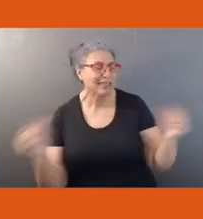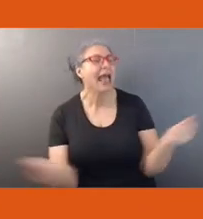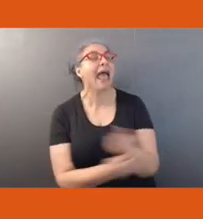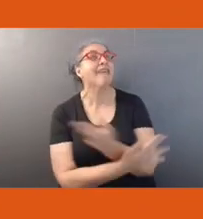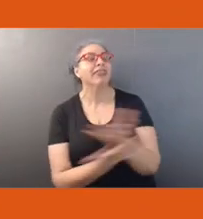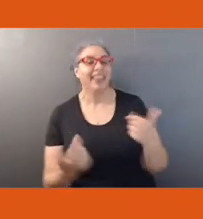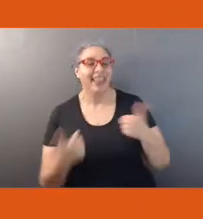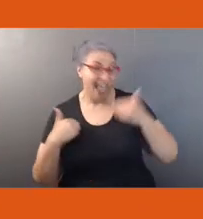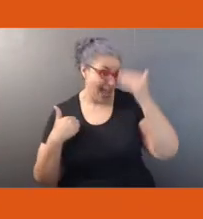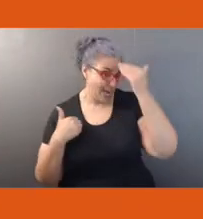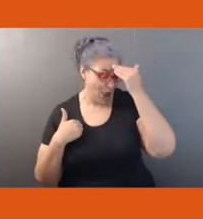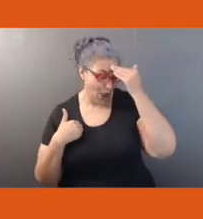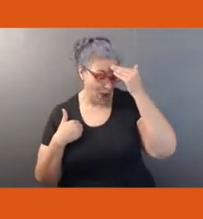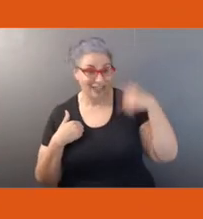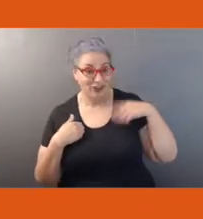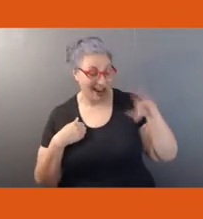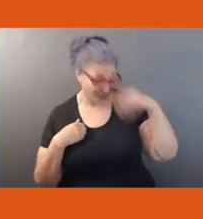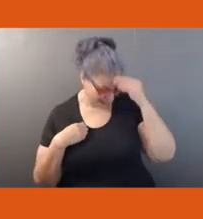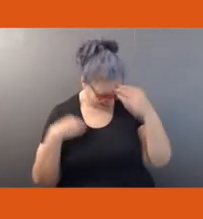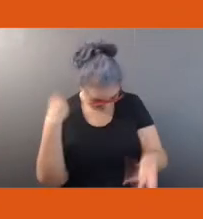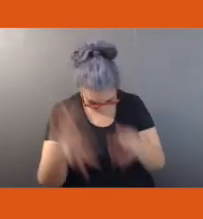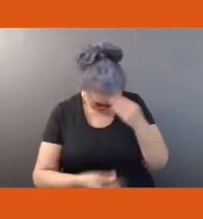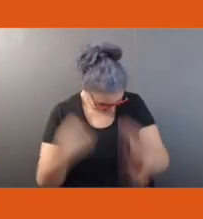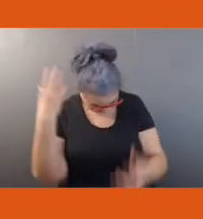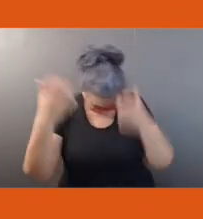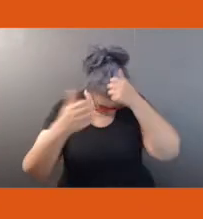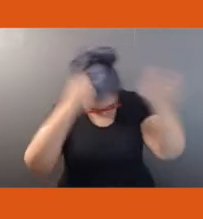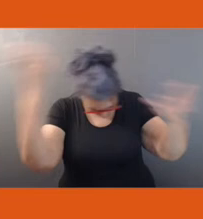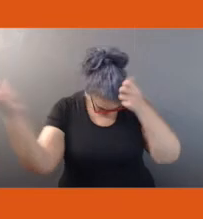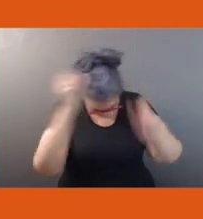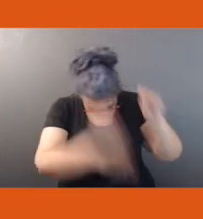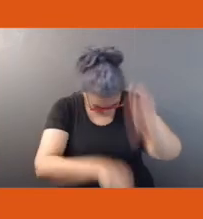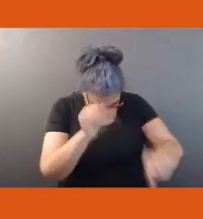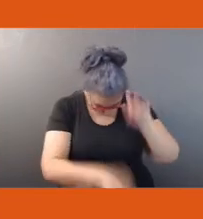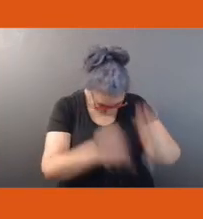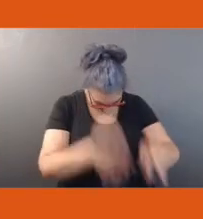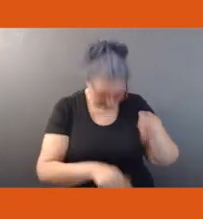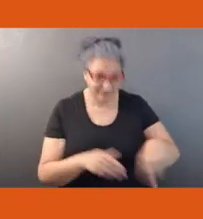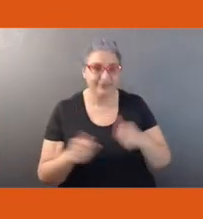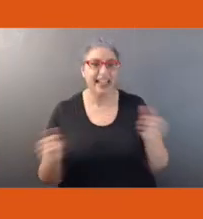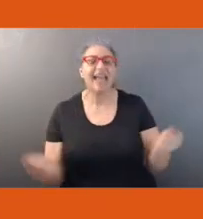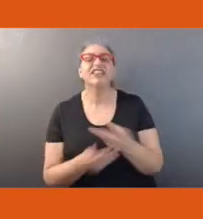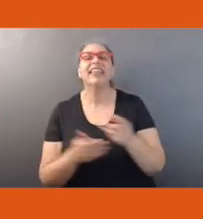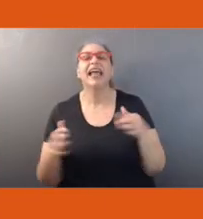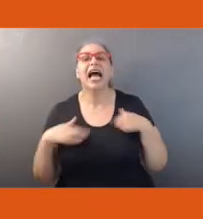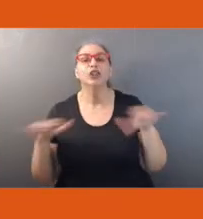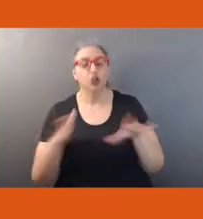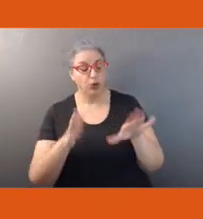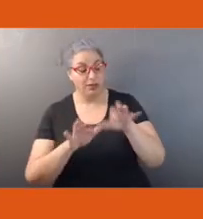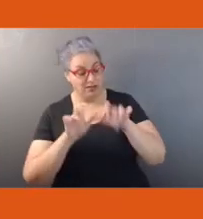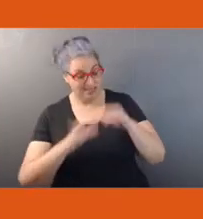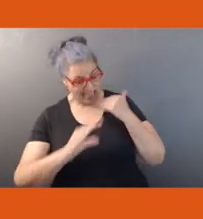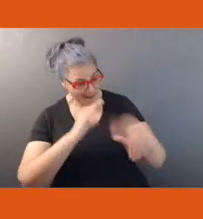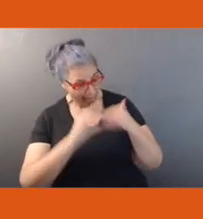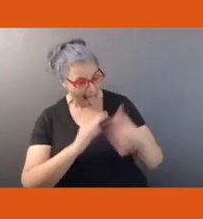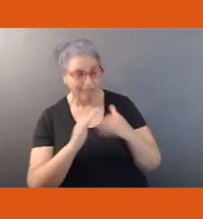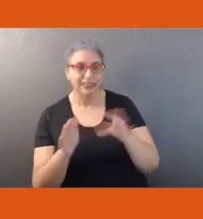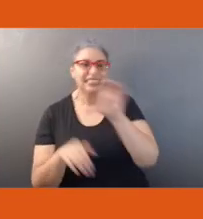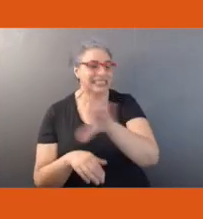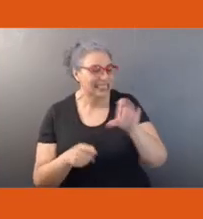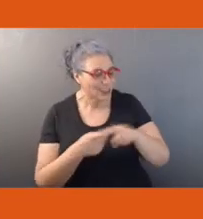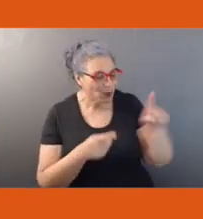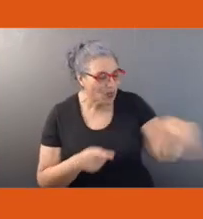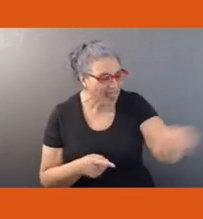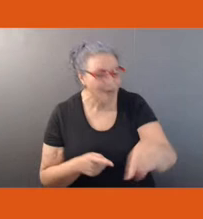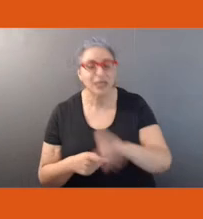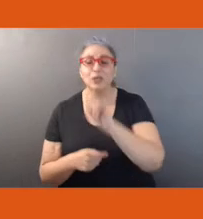everything that I know. Just, you know, copy them on a on emails with producers